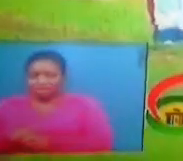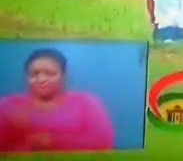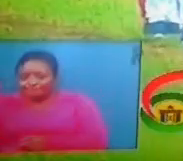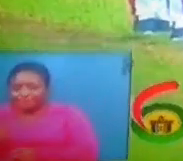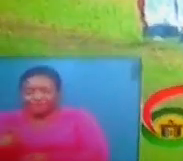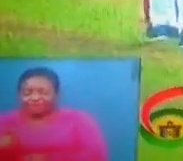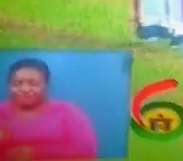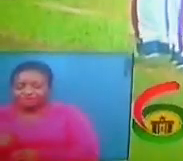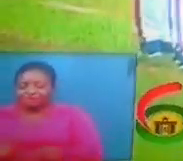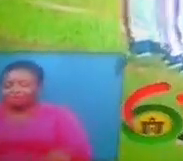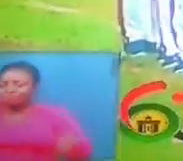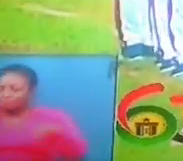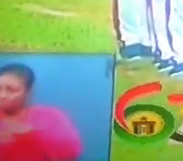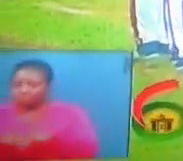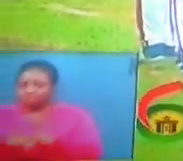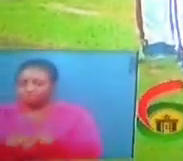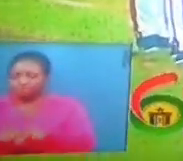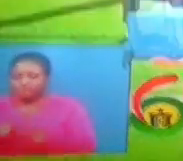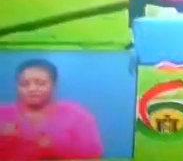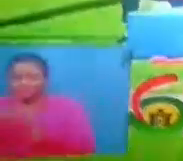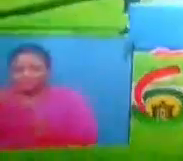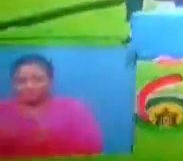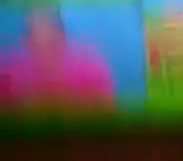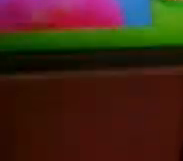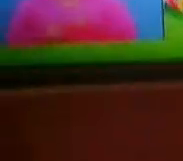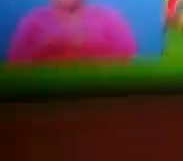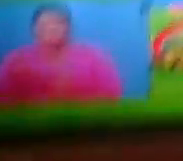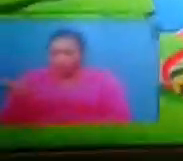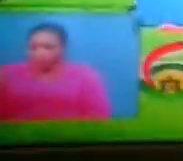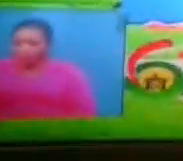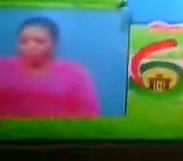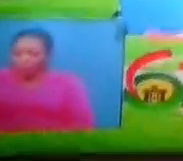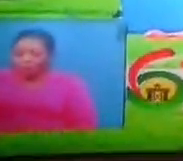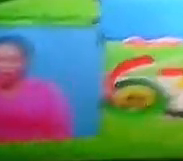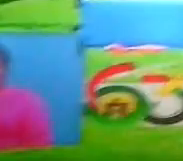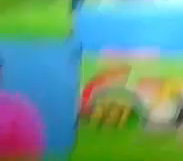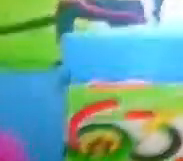have to necessarily take part. The next is coursework.